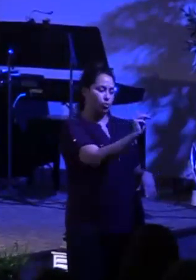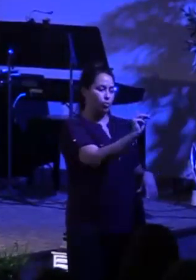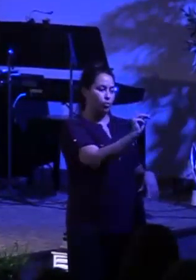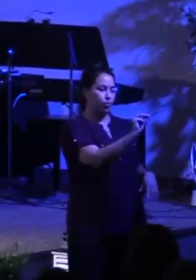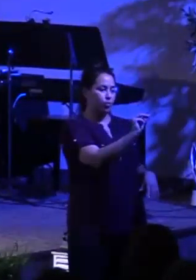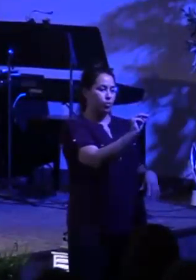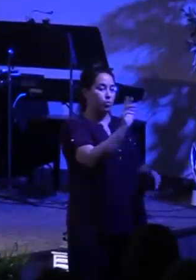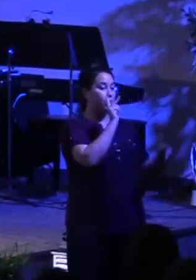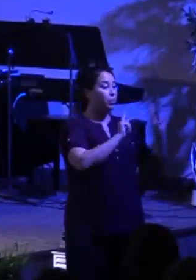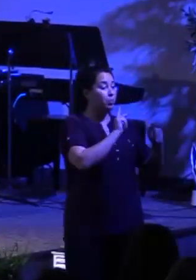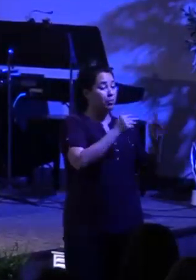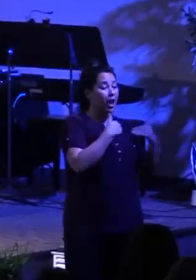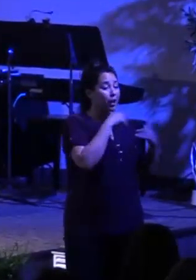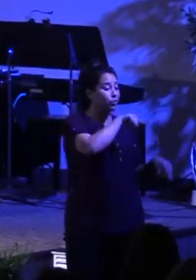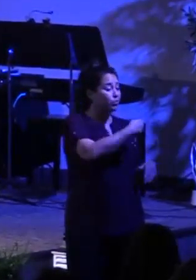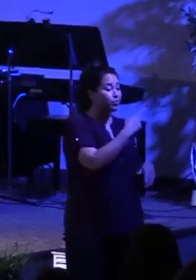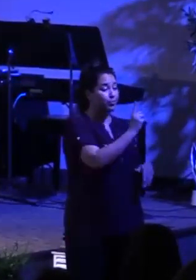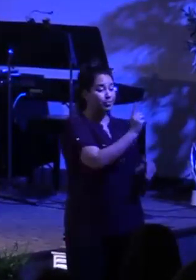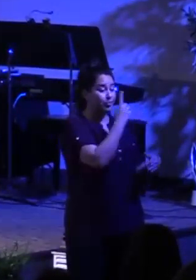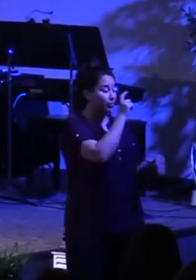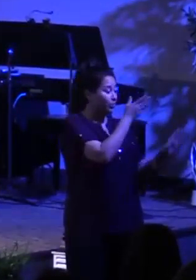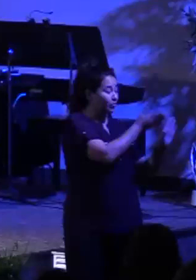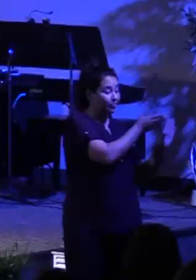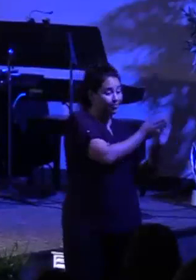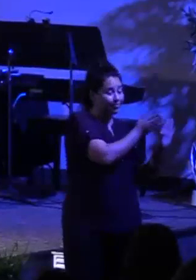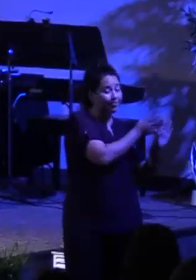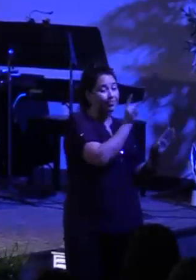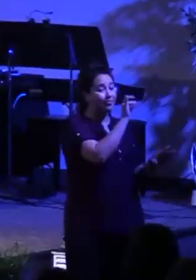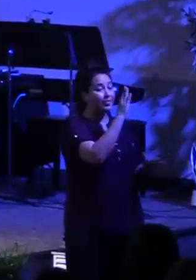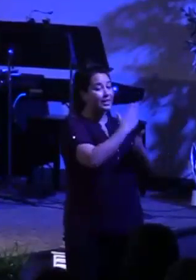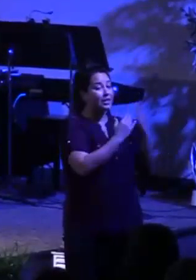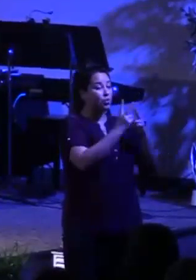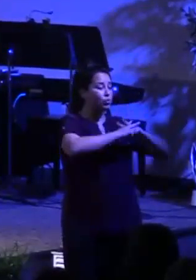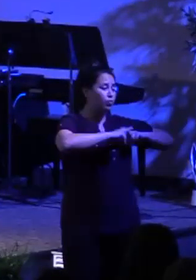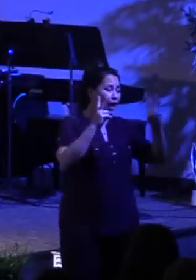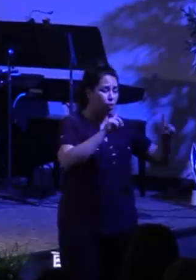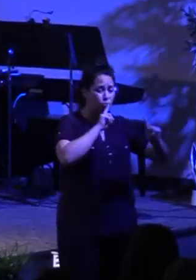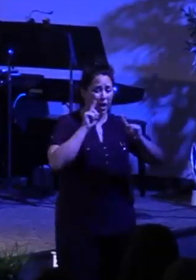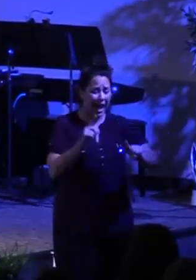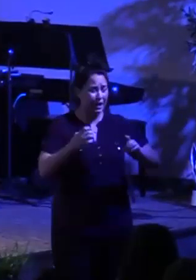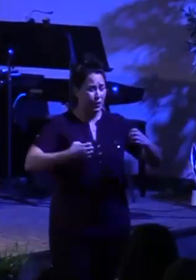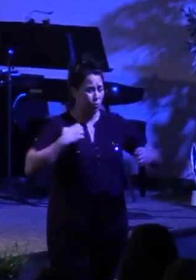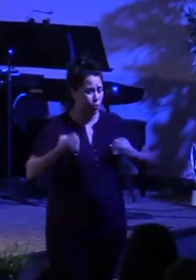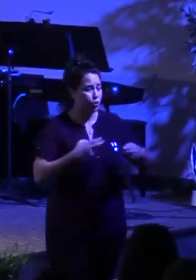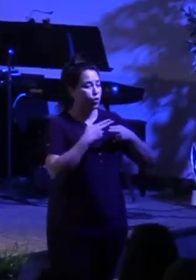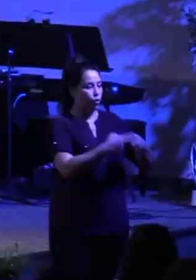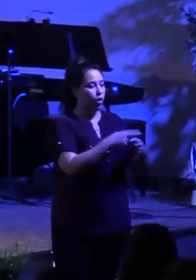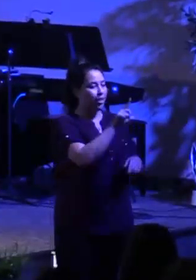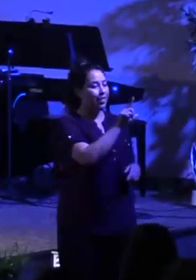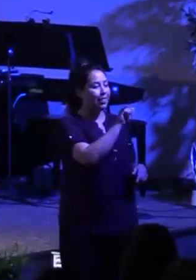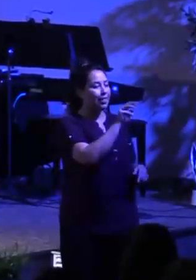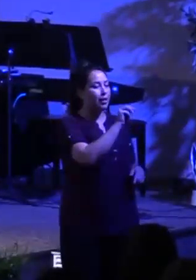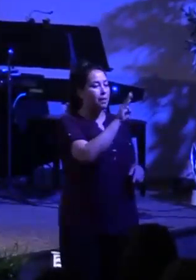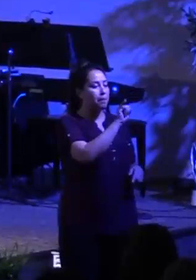The people with PhDs in psychology, when somebody's very reactive and emotional, they call those people limbic. When